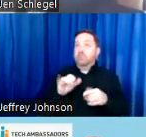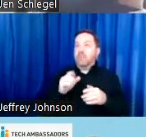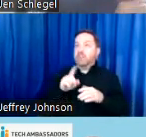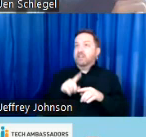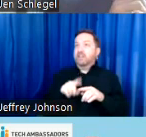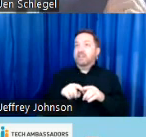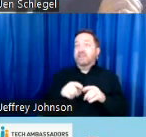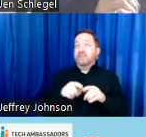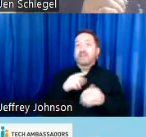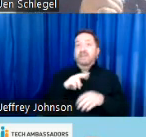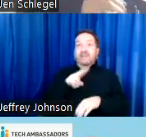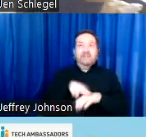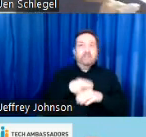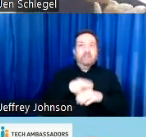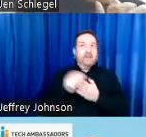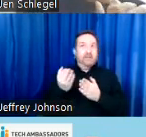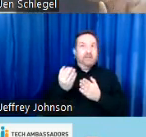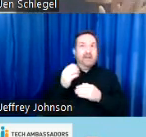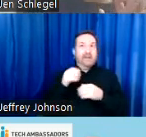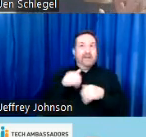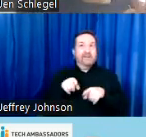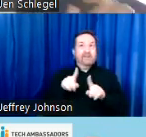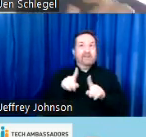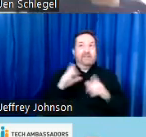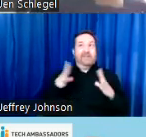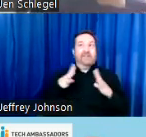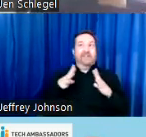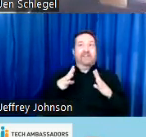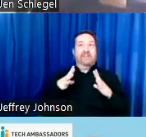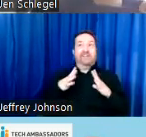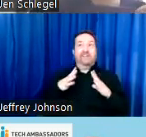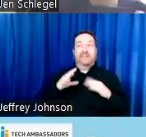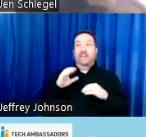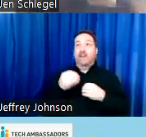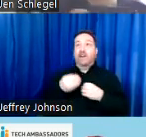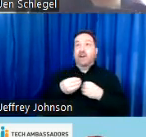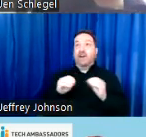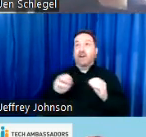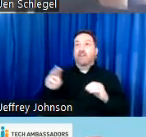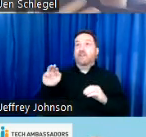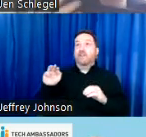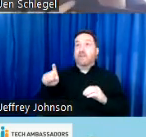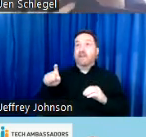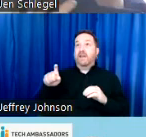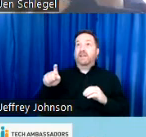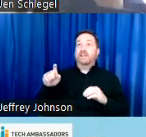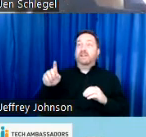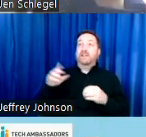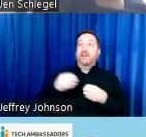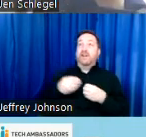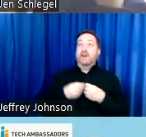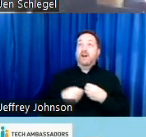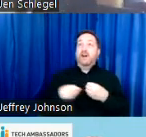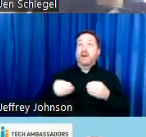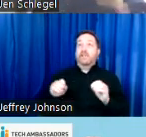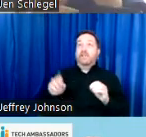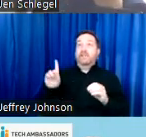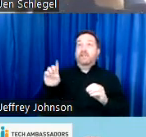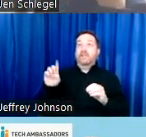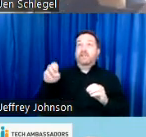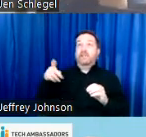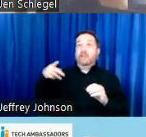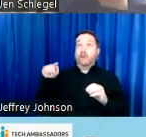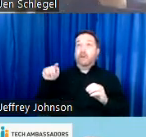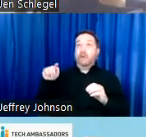typically buy around the holidays at Office Max, Office Depot, Staples. I've seen them at Sam's Club, basically